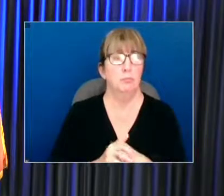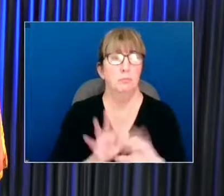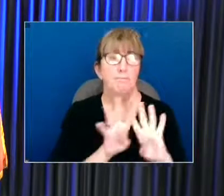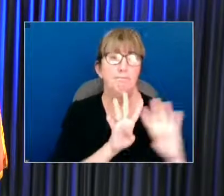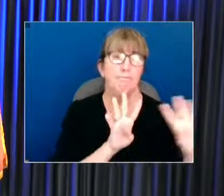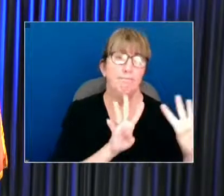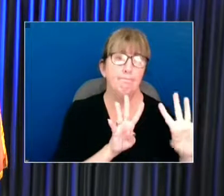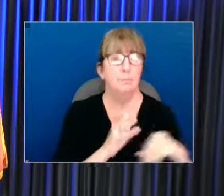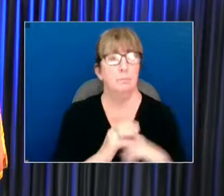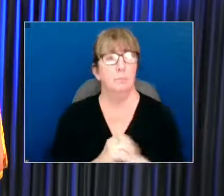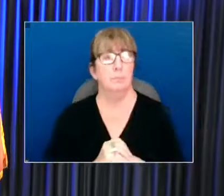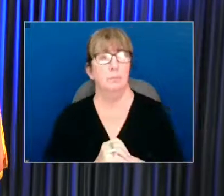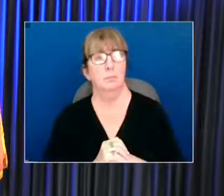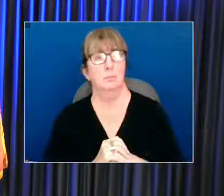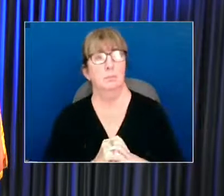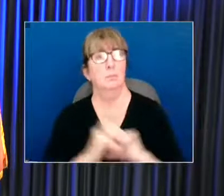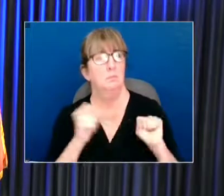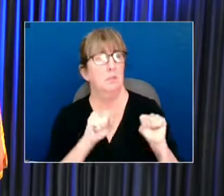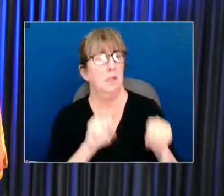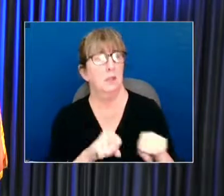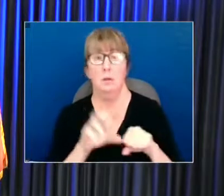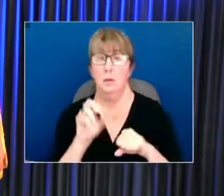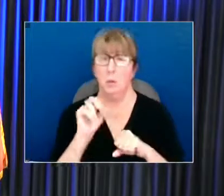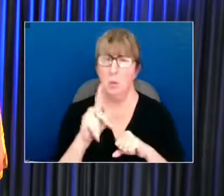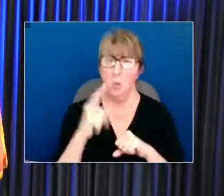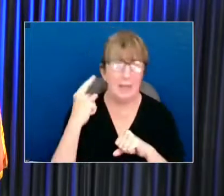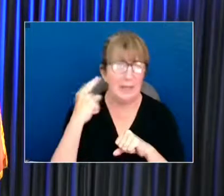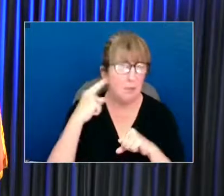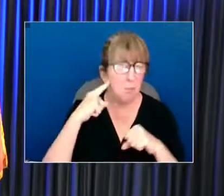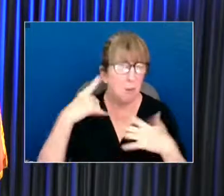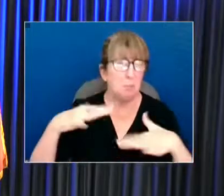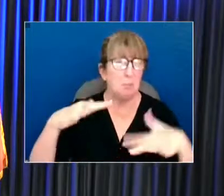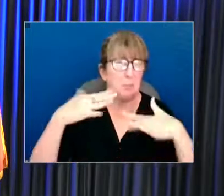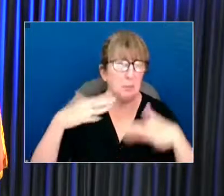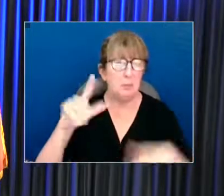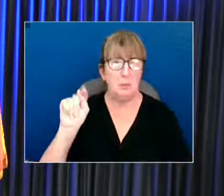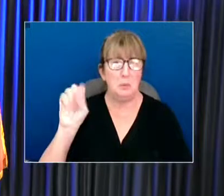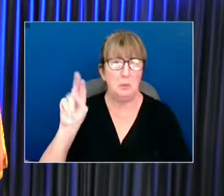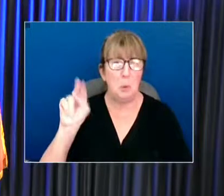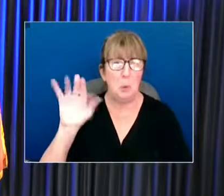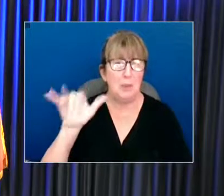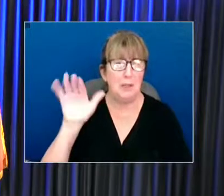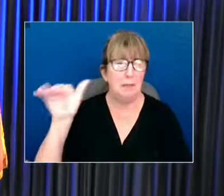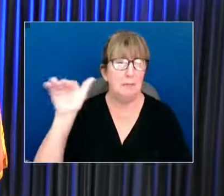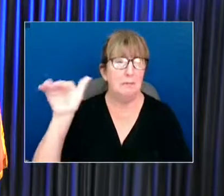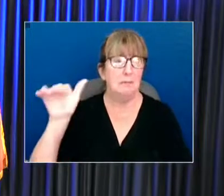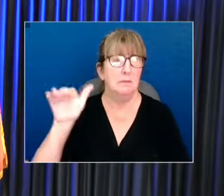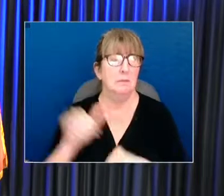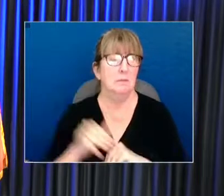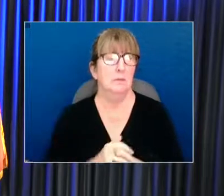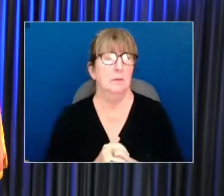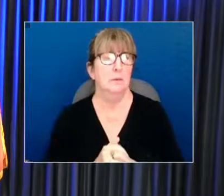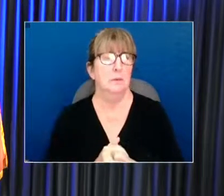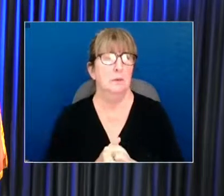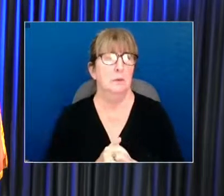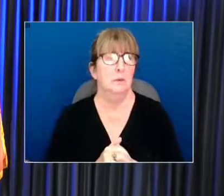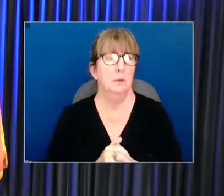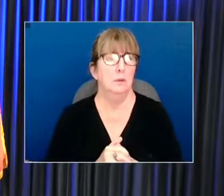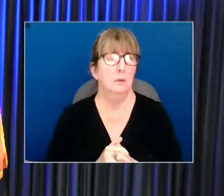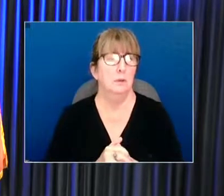person. Getting a little audio ringing, Tony. An American flag though, the lighting, you need to change it so it's less severe